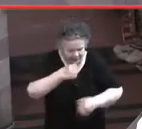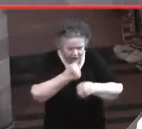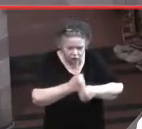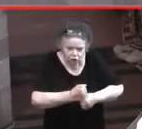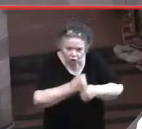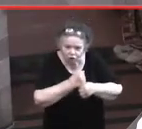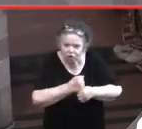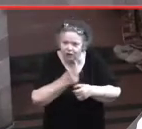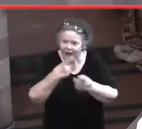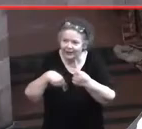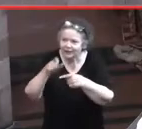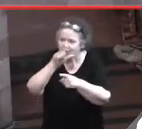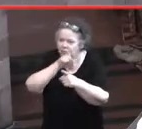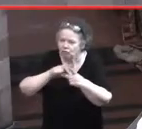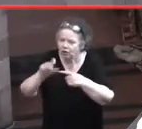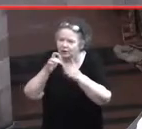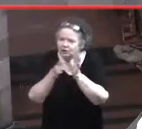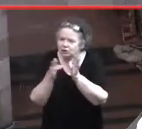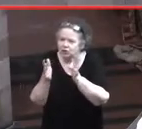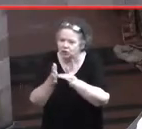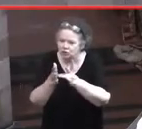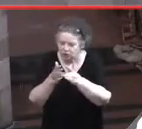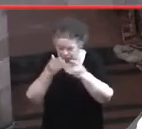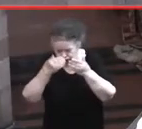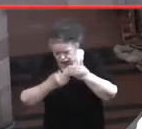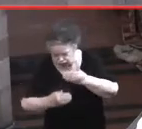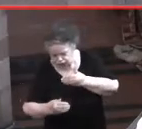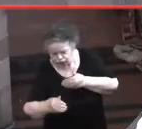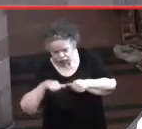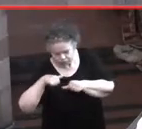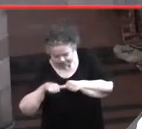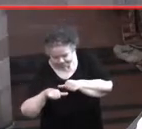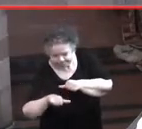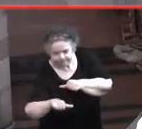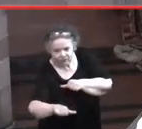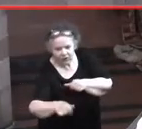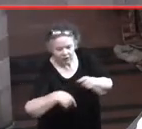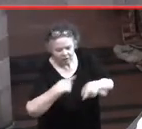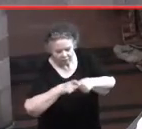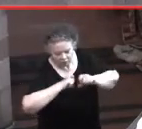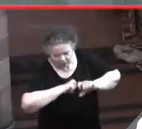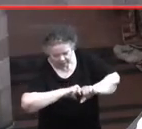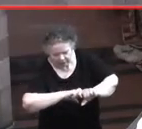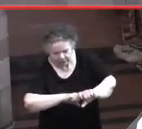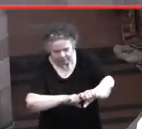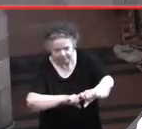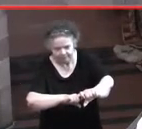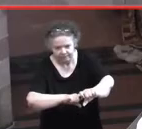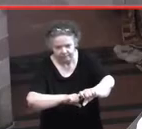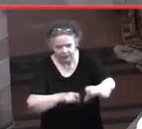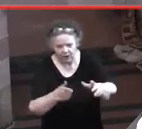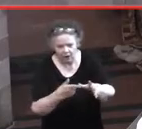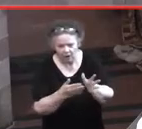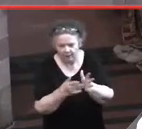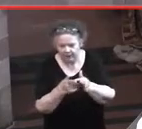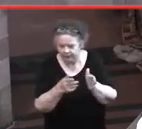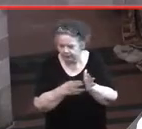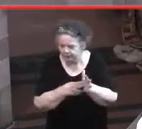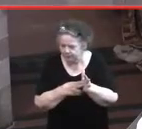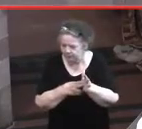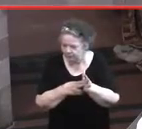in Christ Jesus through all generations, forever and ever. Amen.